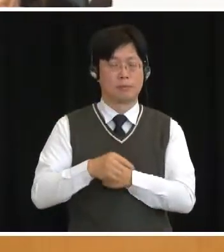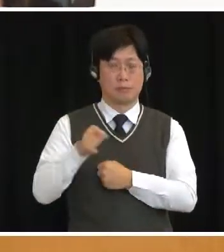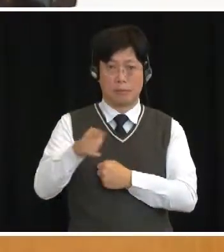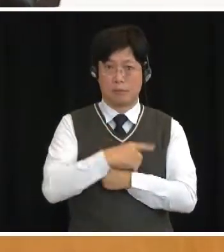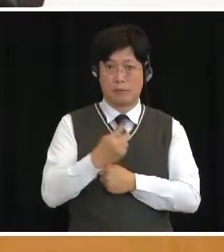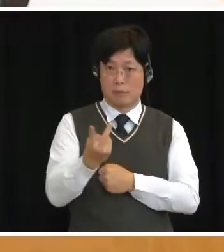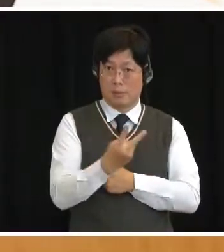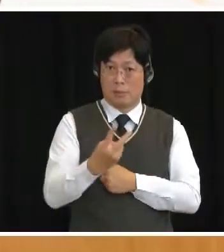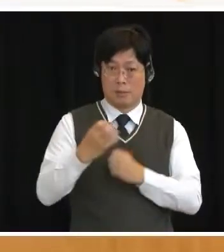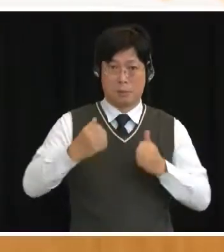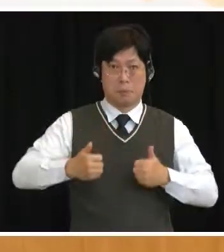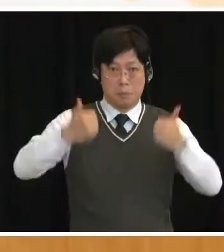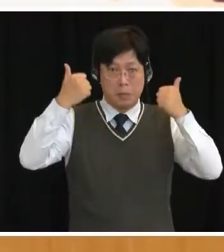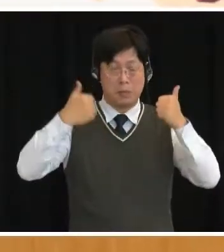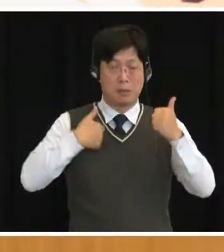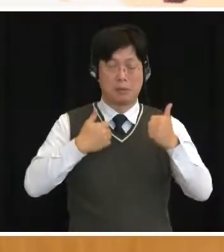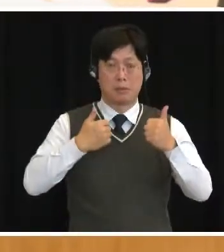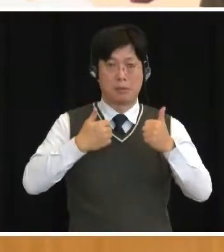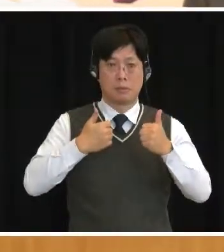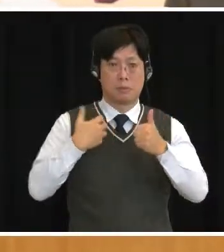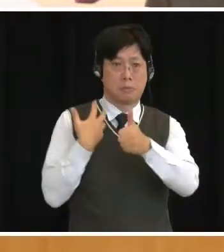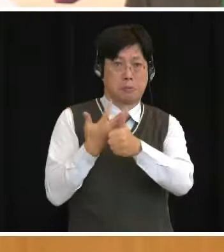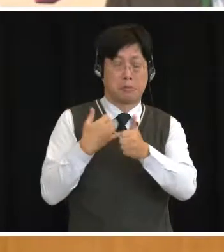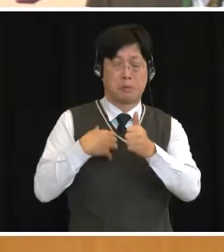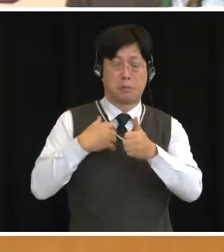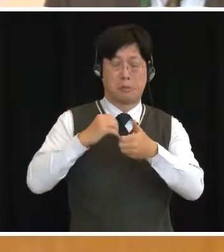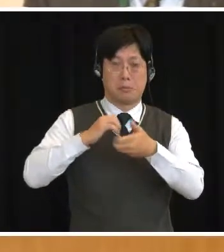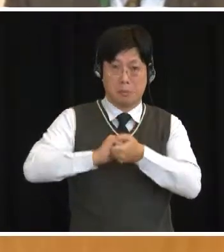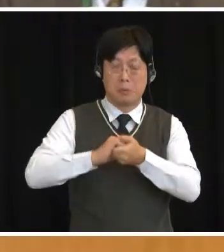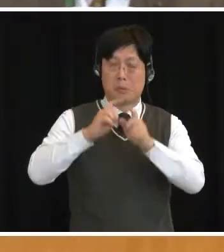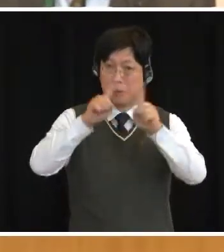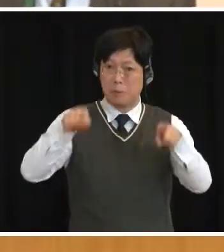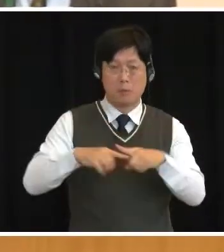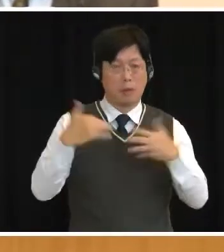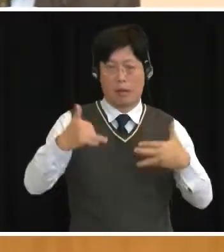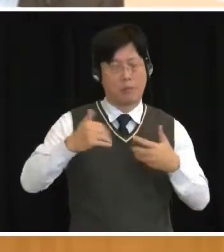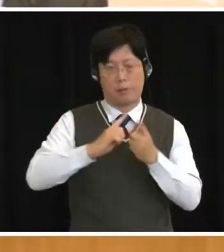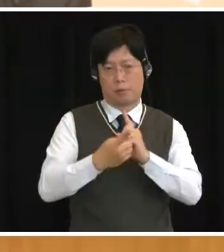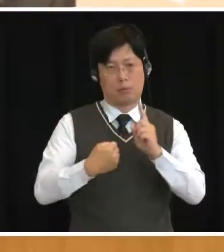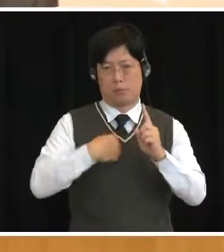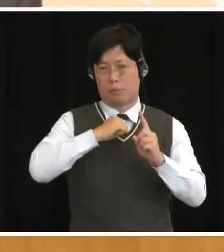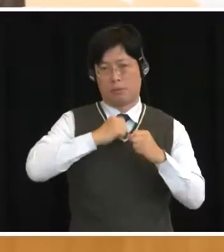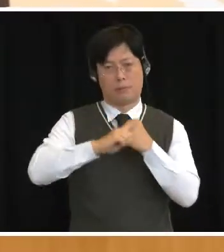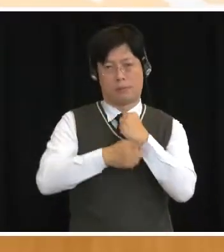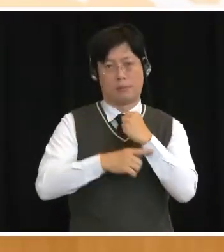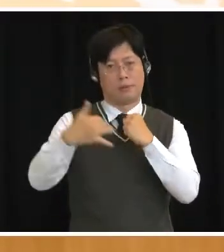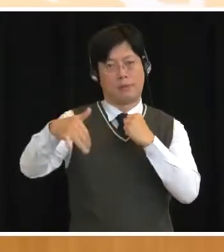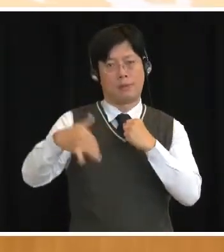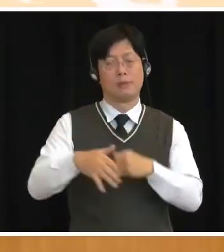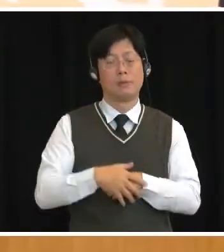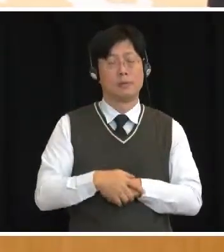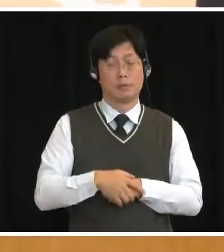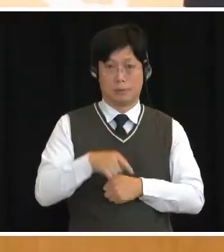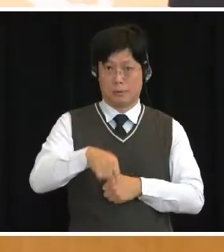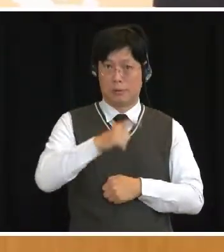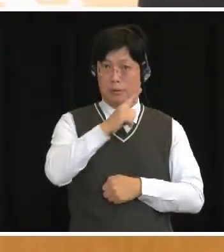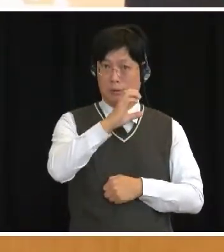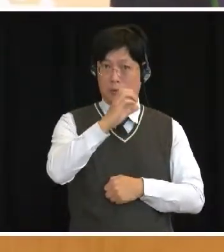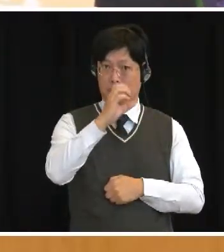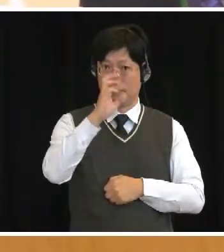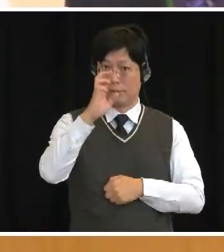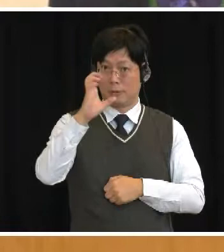CRC. And as for the two optional protocols, so far they have not yet become domestic